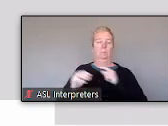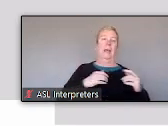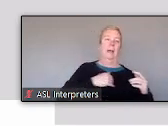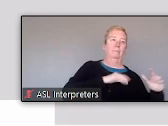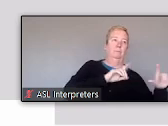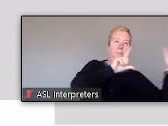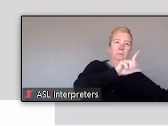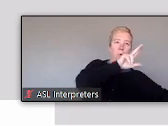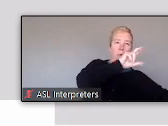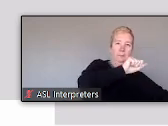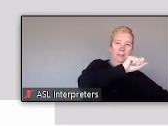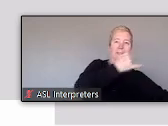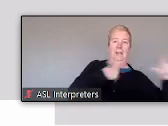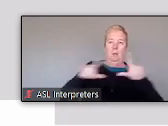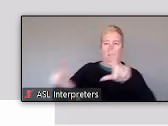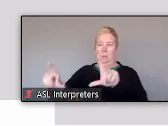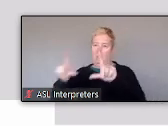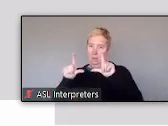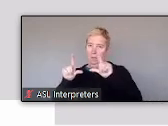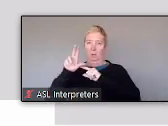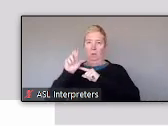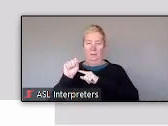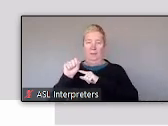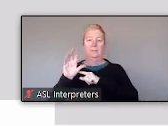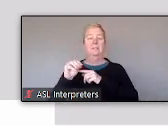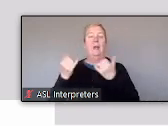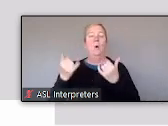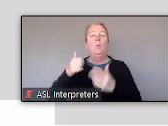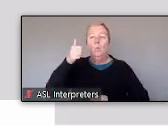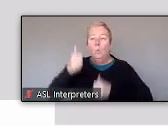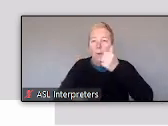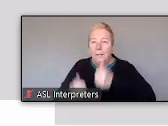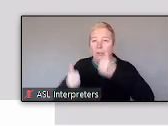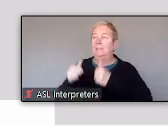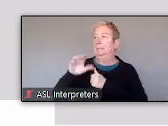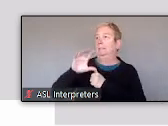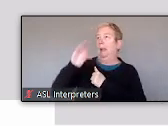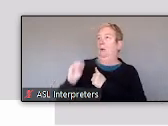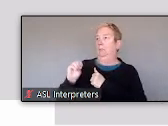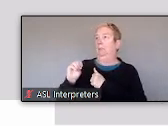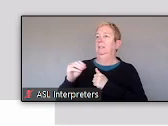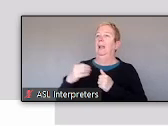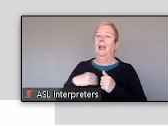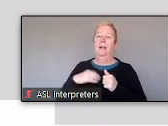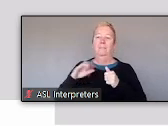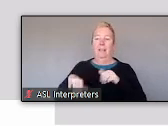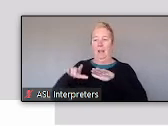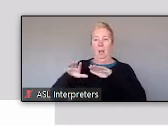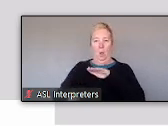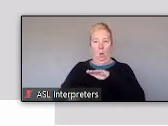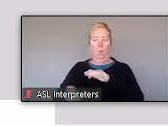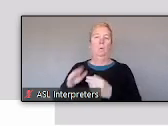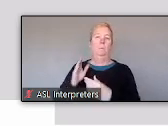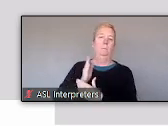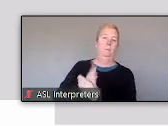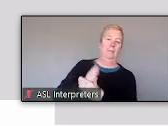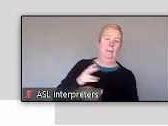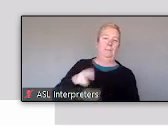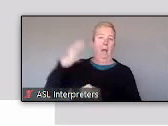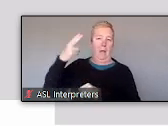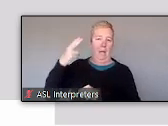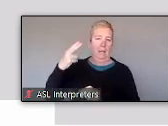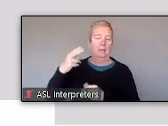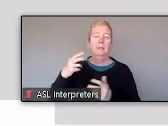indicating where our counties sit in that low, medium, high framework. You can see right now we